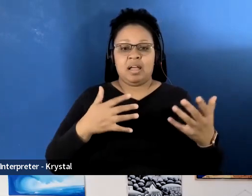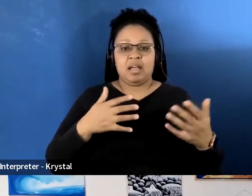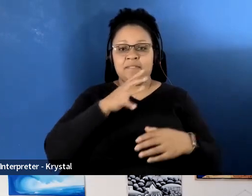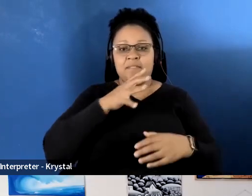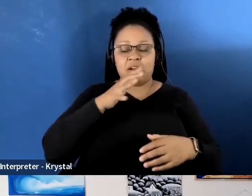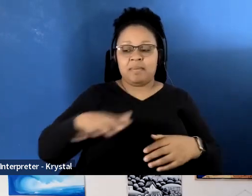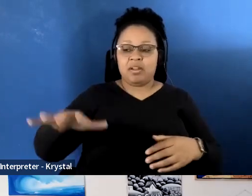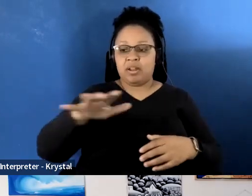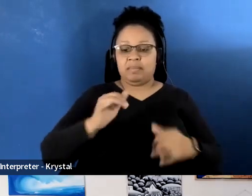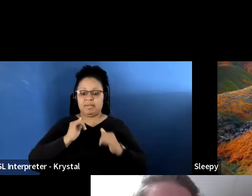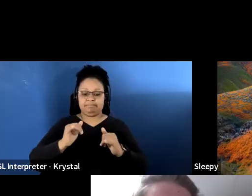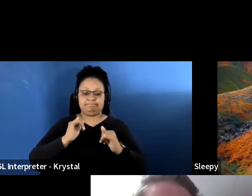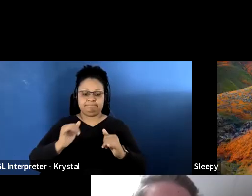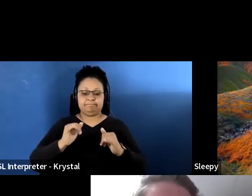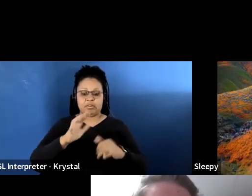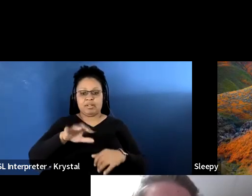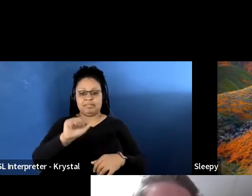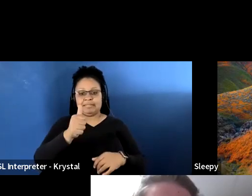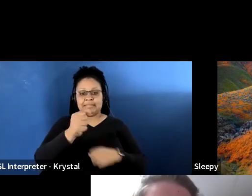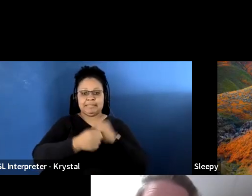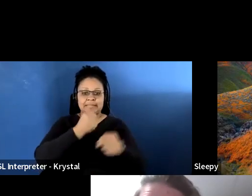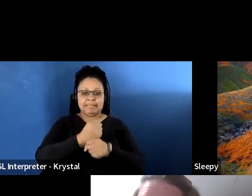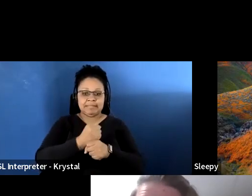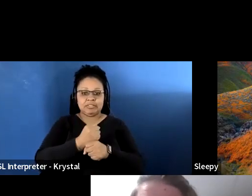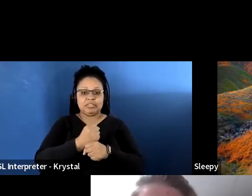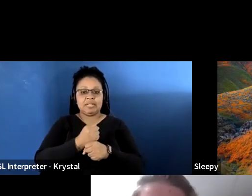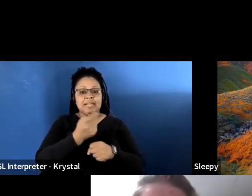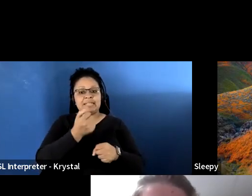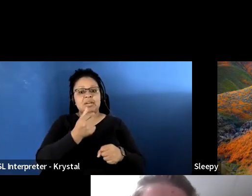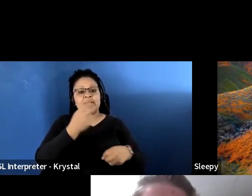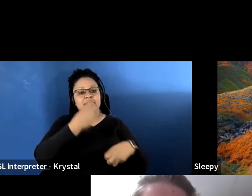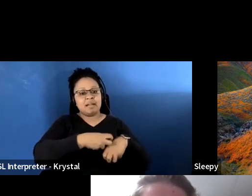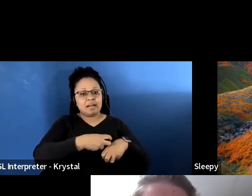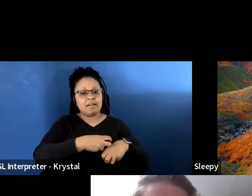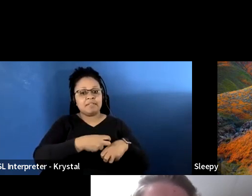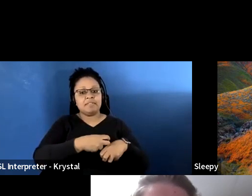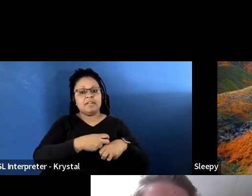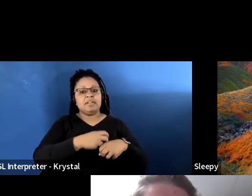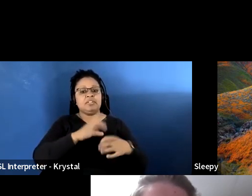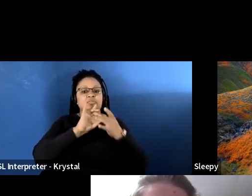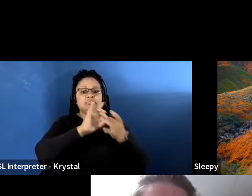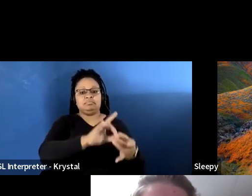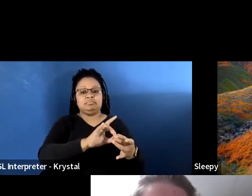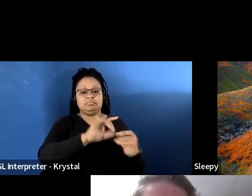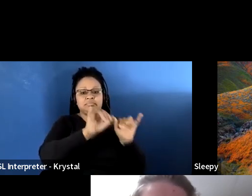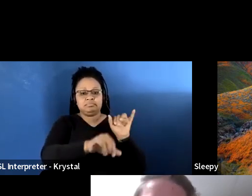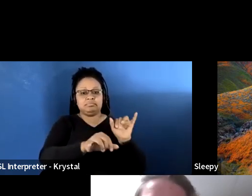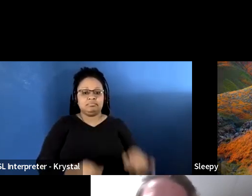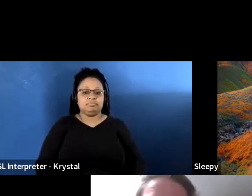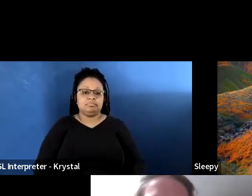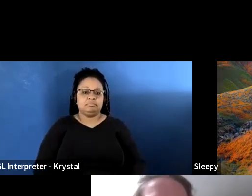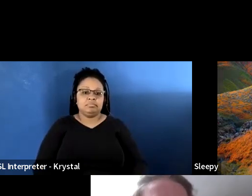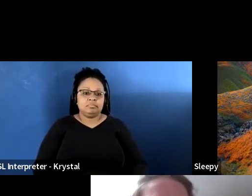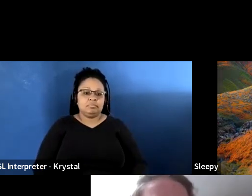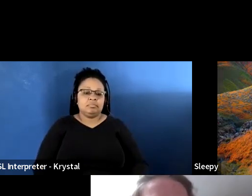over 10 years, and yeah, it's kind of difficult at some points to keep that rural engagement. Sure is. But you